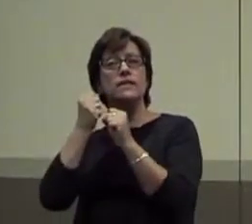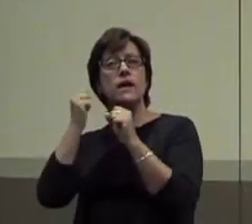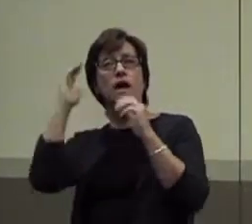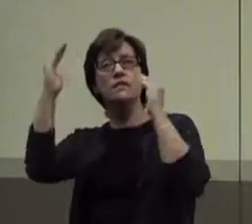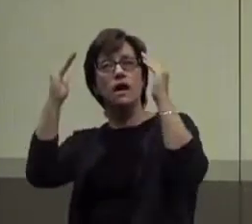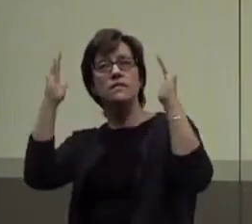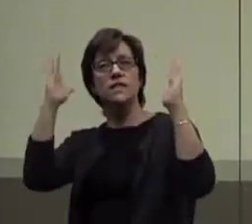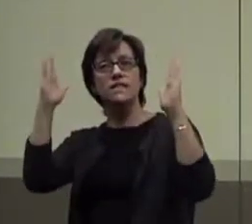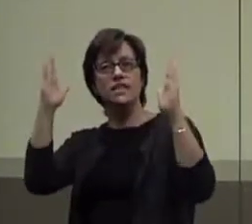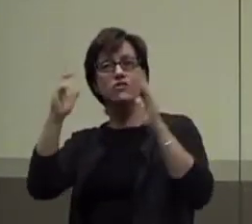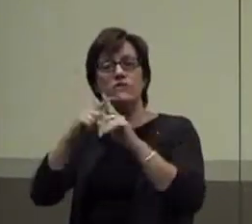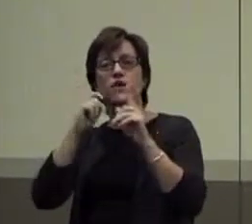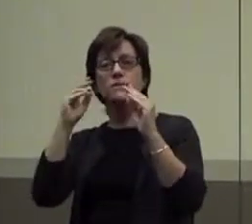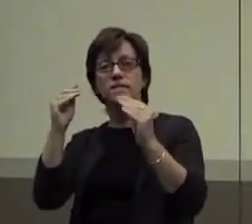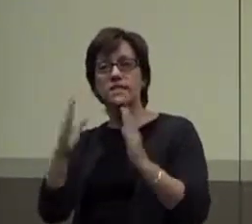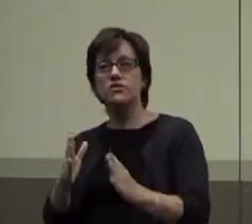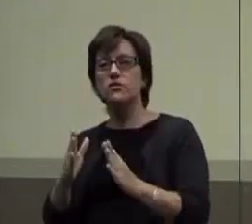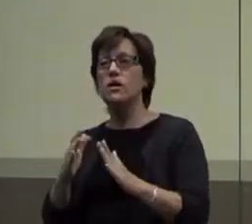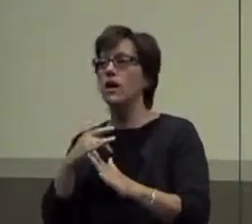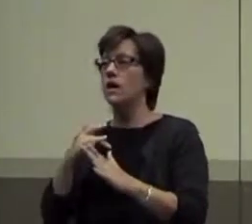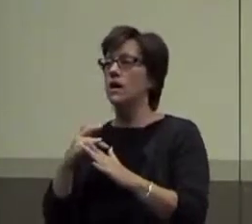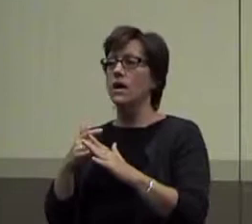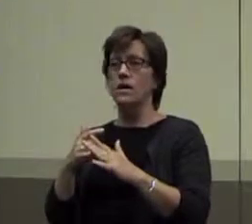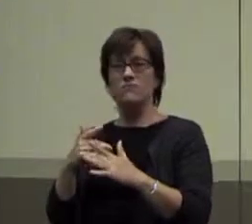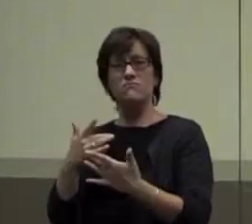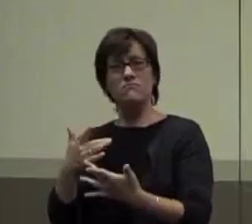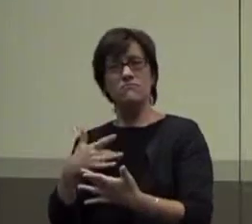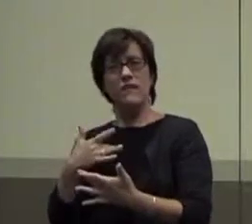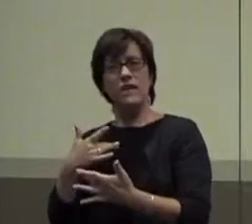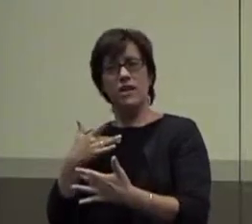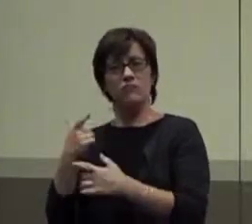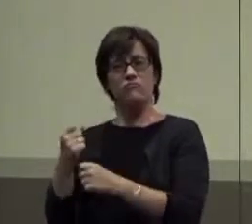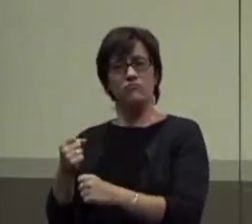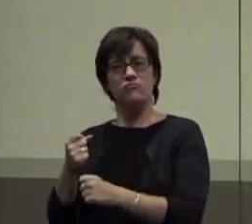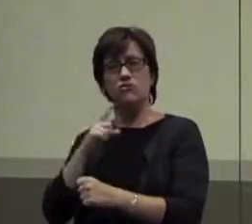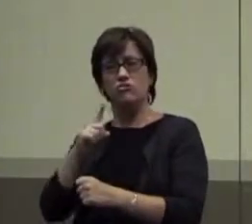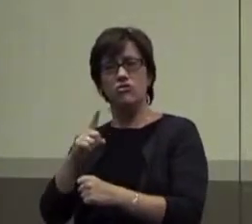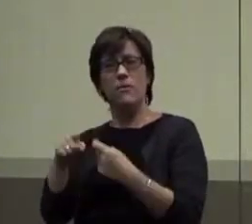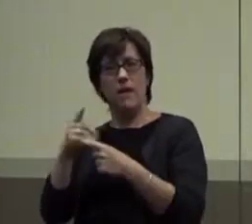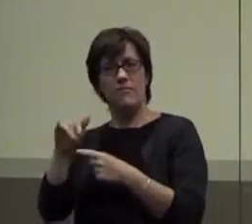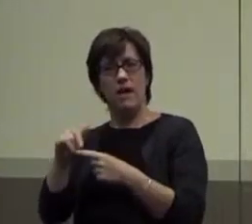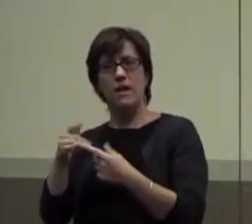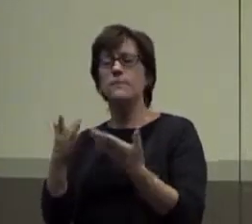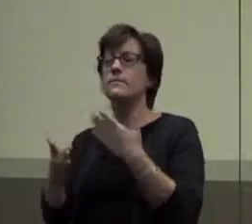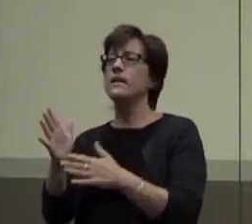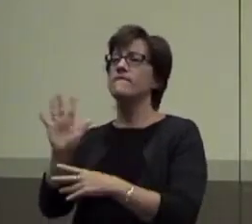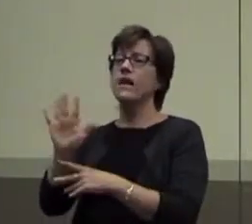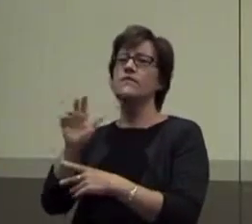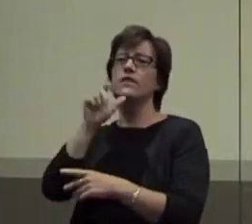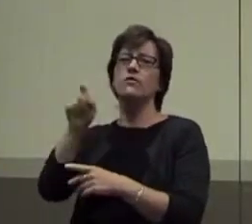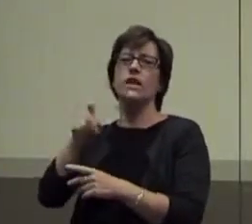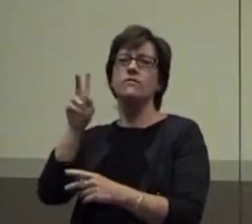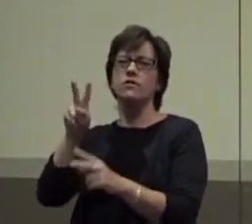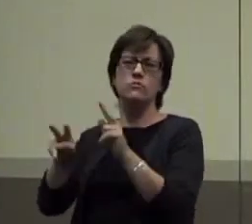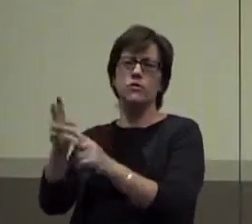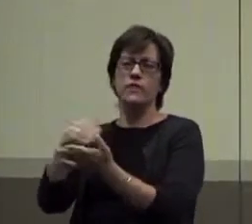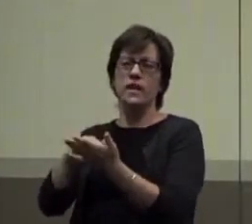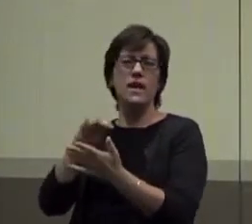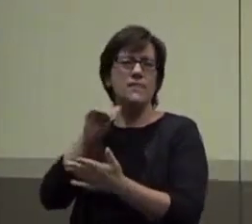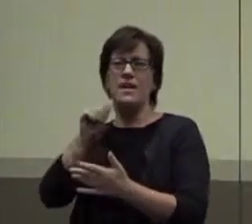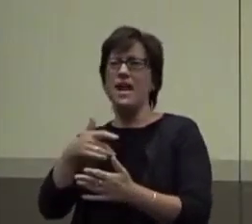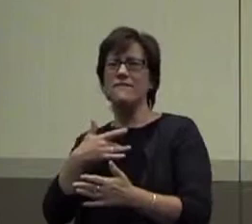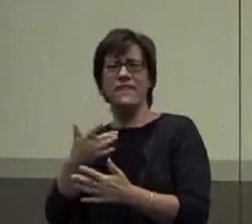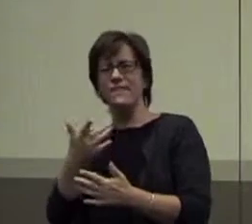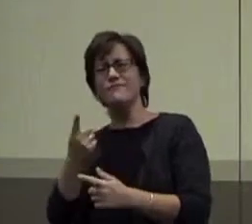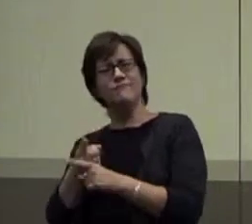teacher. How confident do I feel about that? About a 5, so maybe I won't have to observe again. Now, if I didn't feel so confidently, again, it's